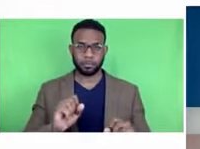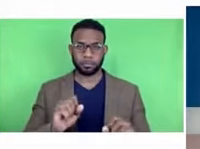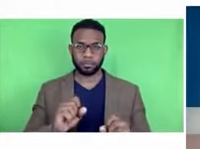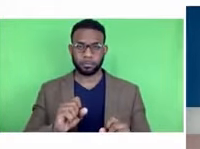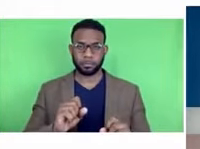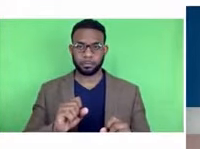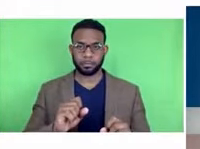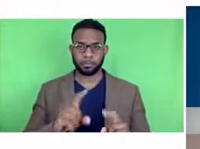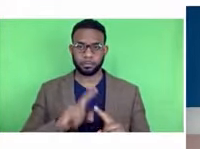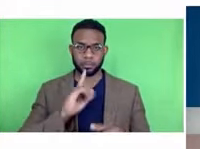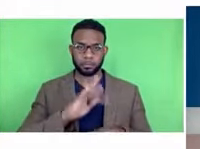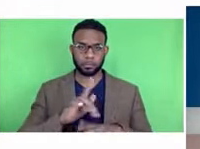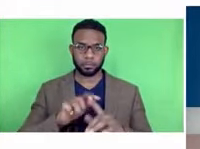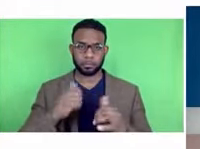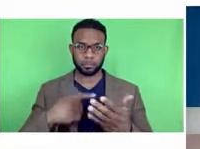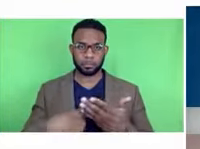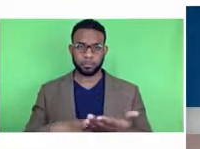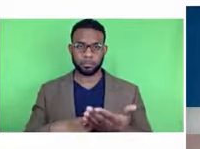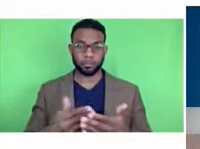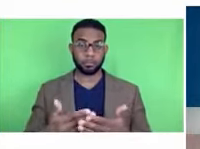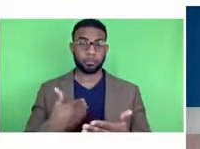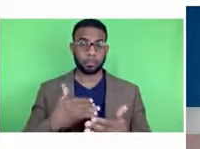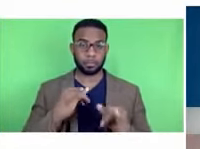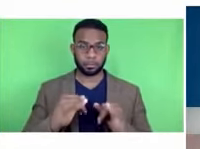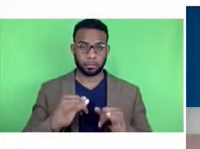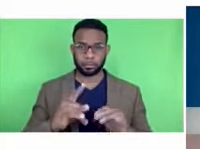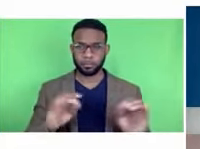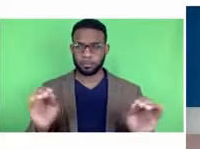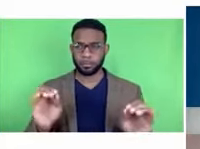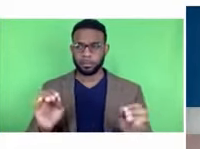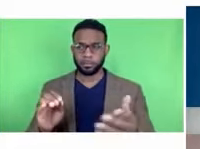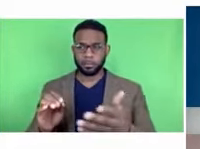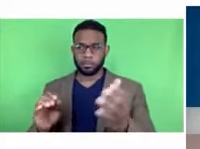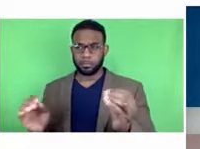you're available to have that conversation before the interview. There's nothing,